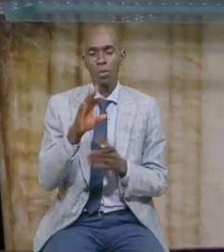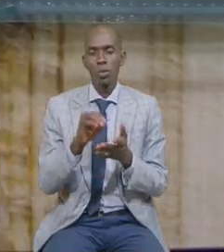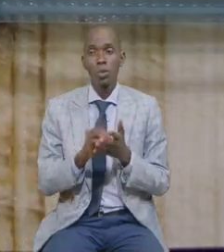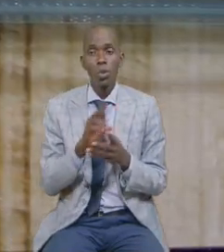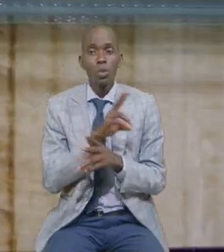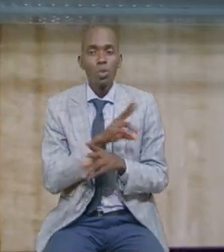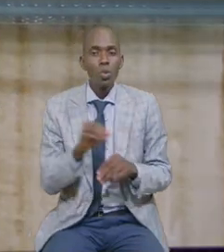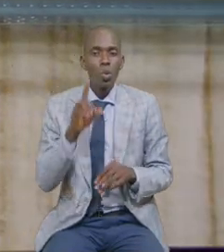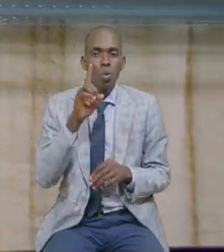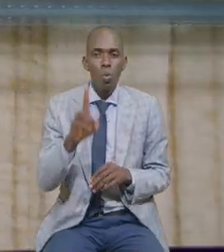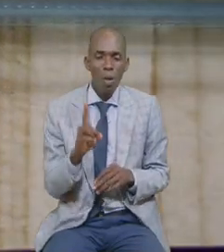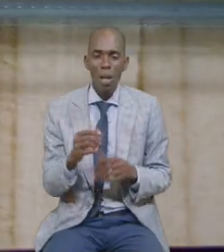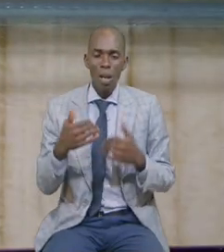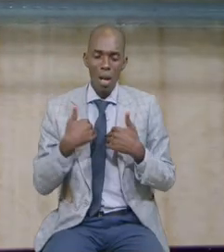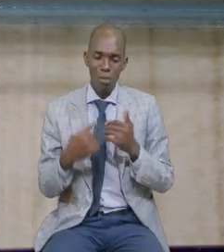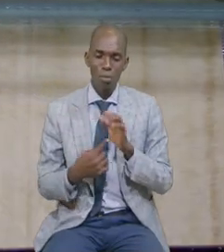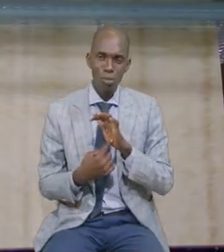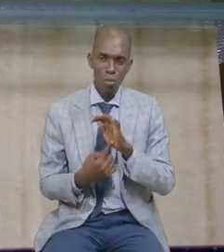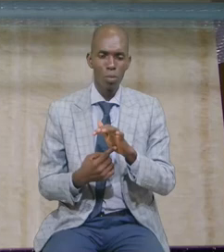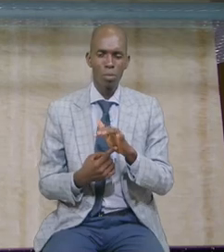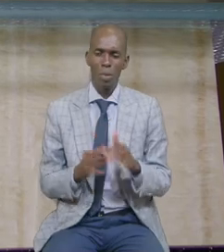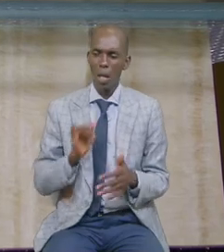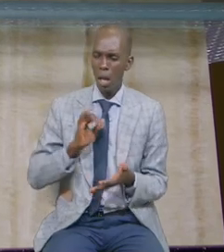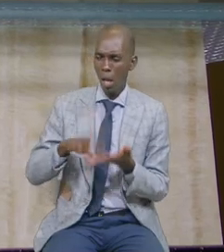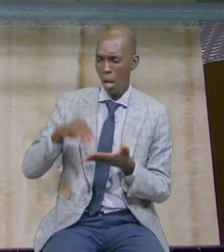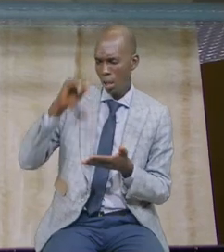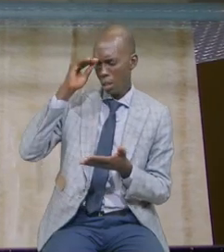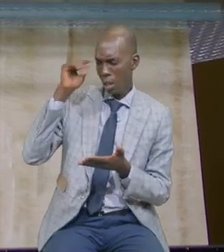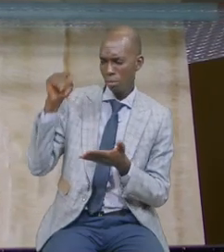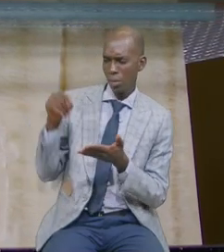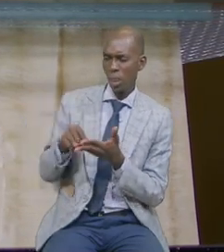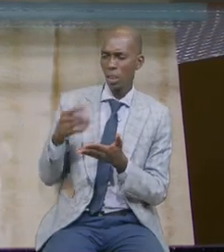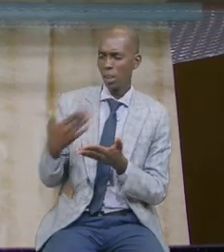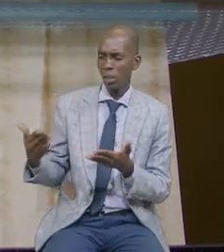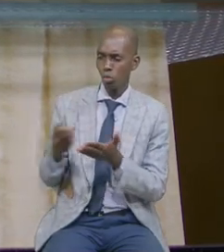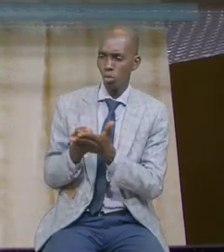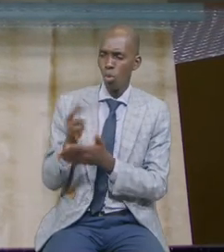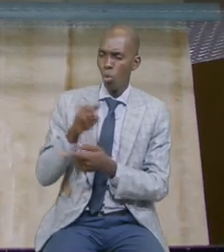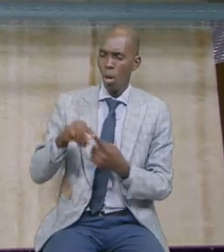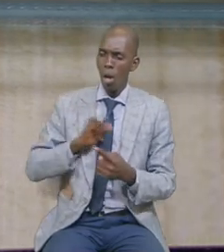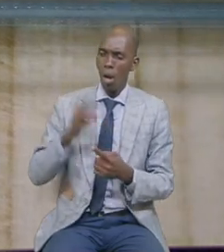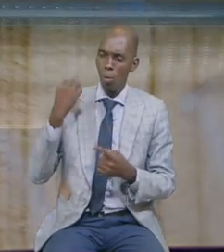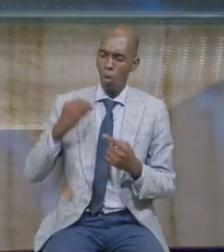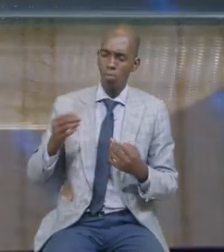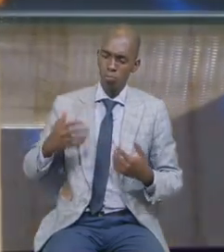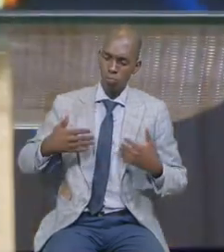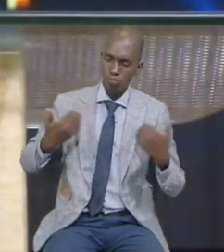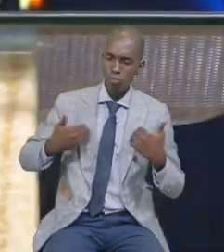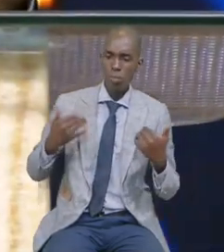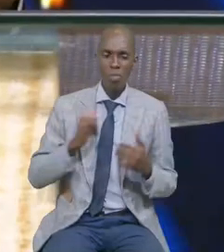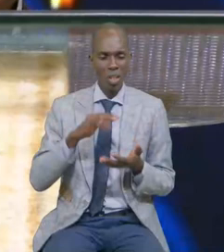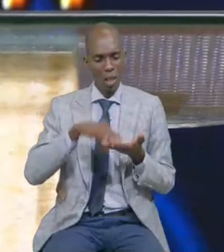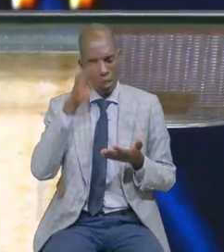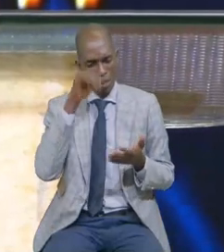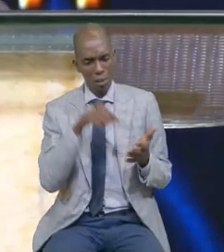had manifested, I launched this when I was young. I launched this when I was at home. I